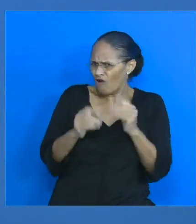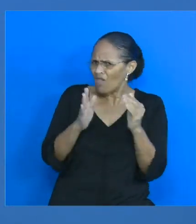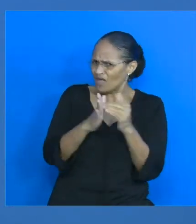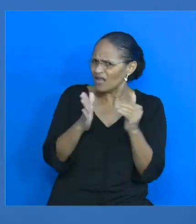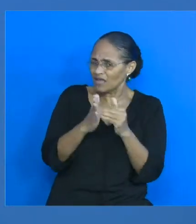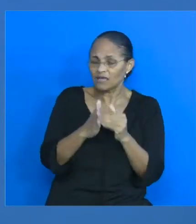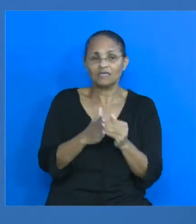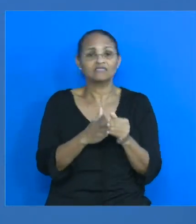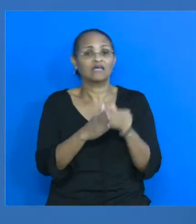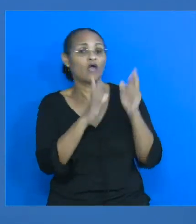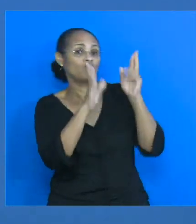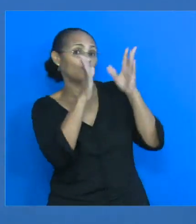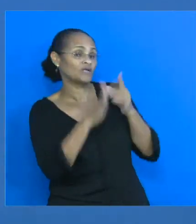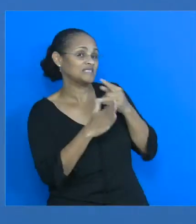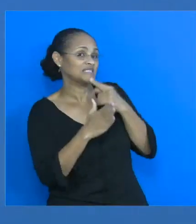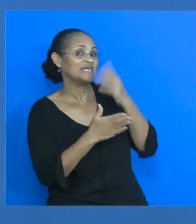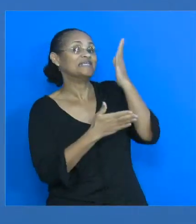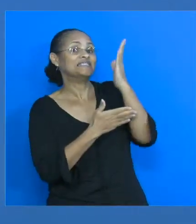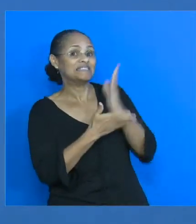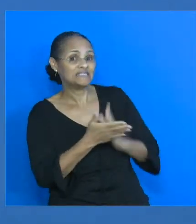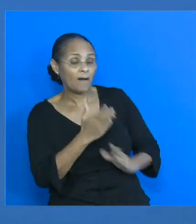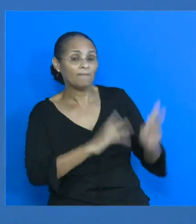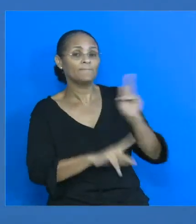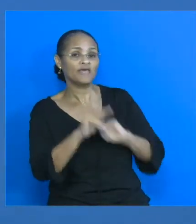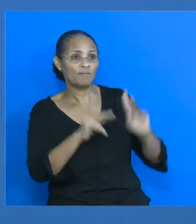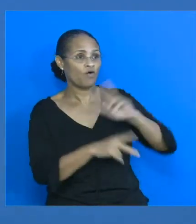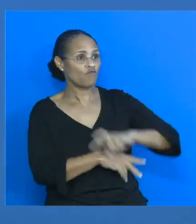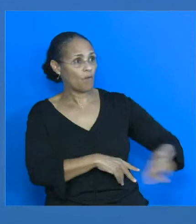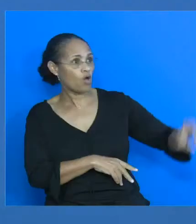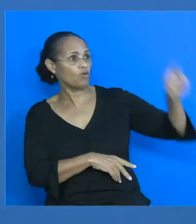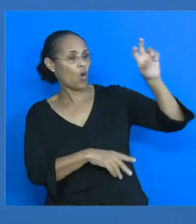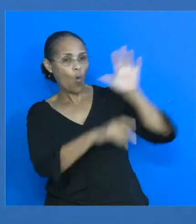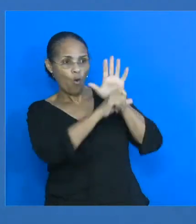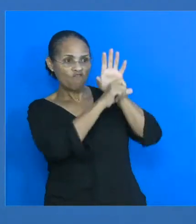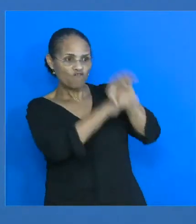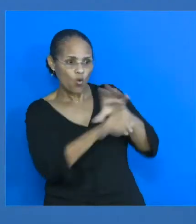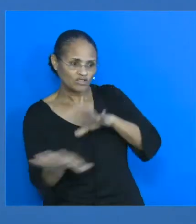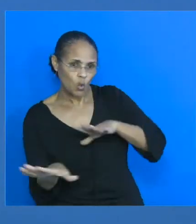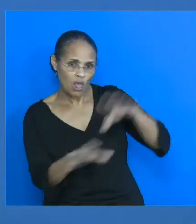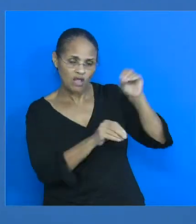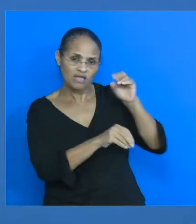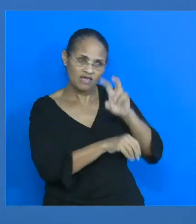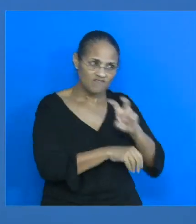Some workers, overseas workers, Okay. that were forced to leave the island